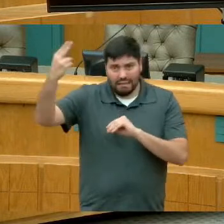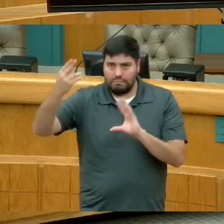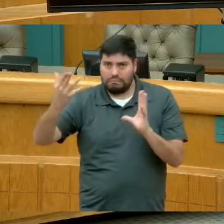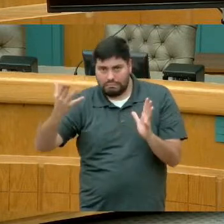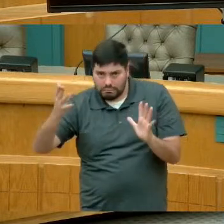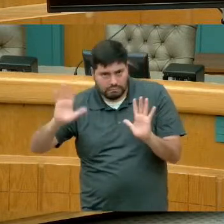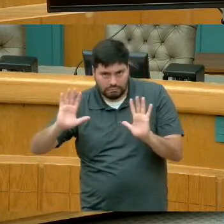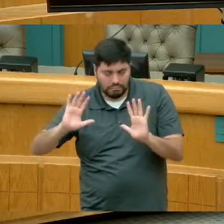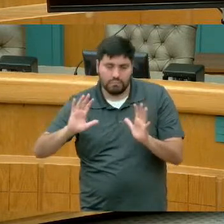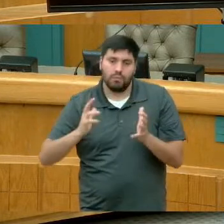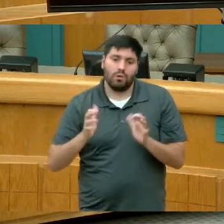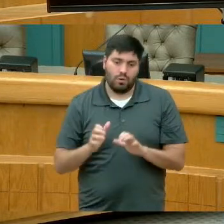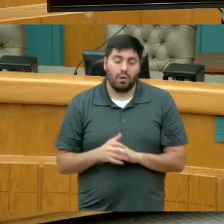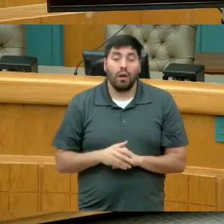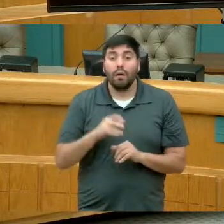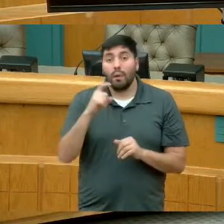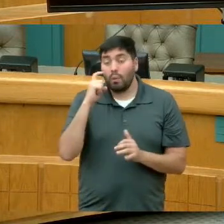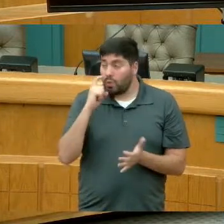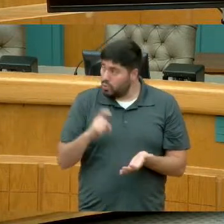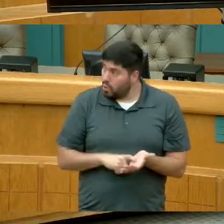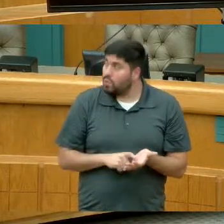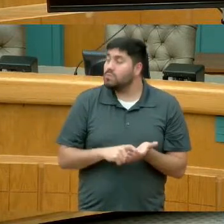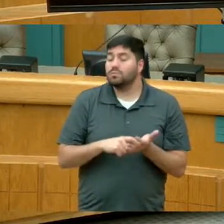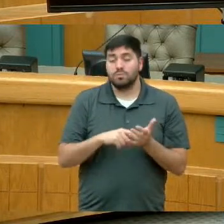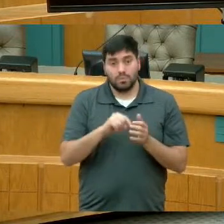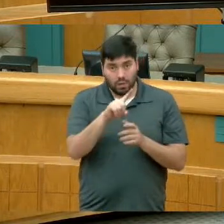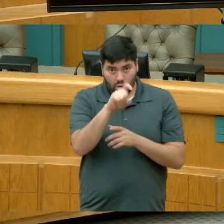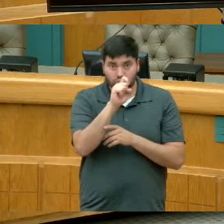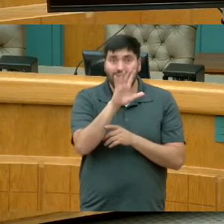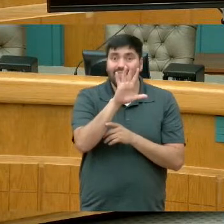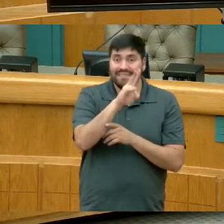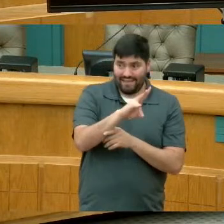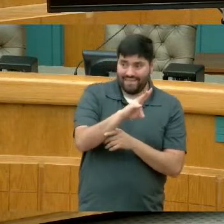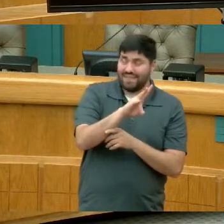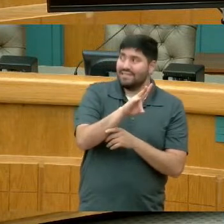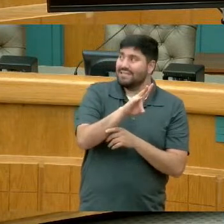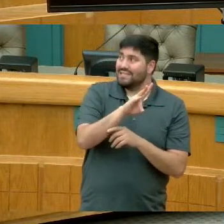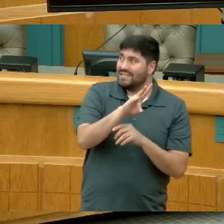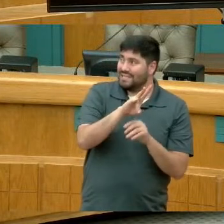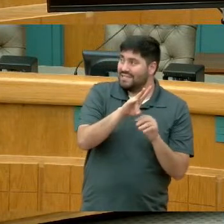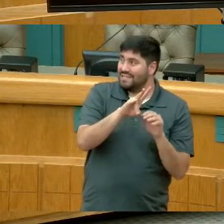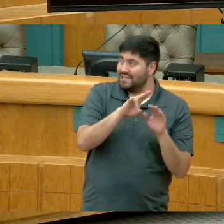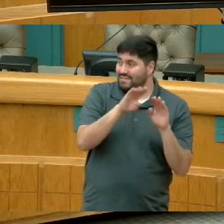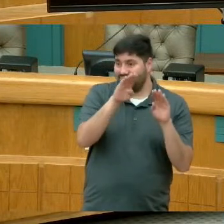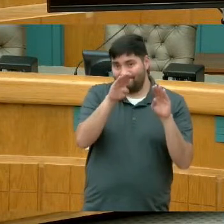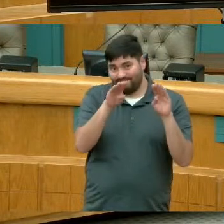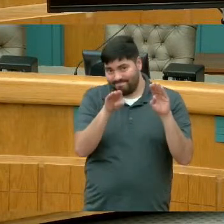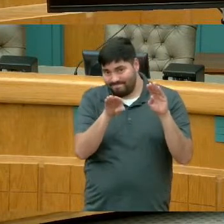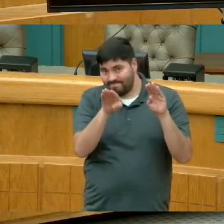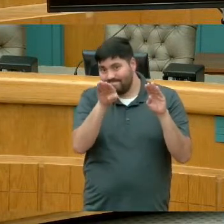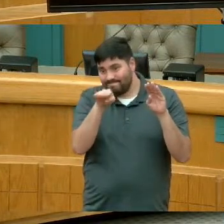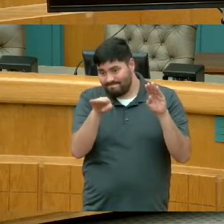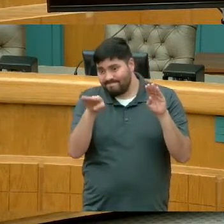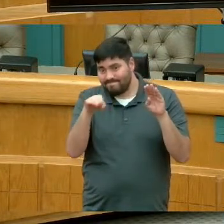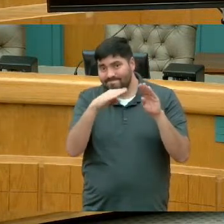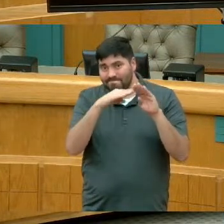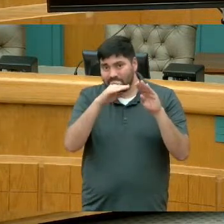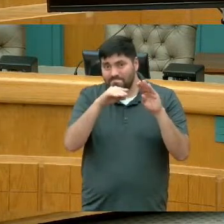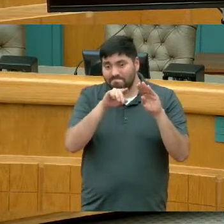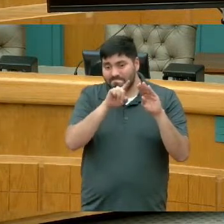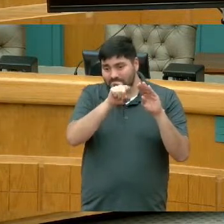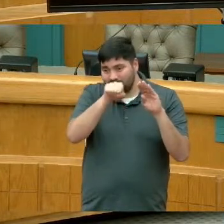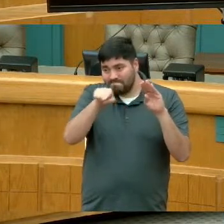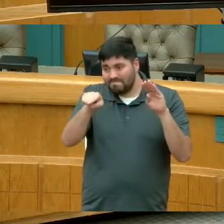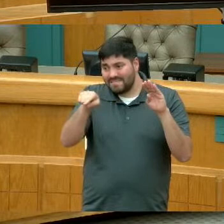ICU. So, but the trend does look like from 157 to the last